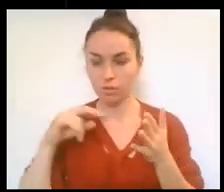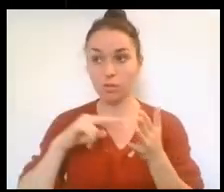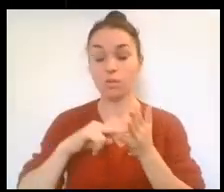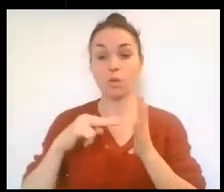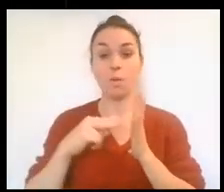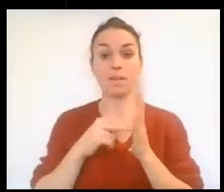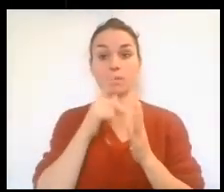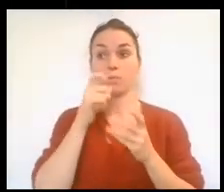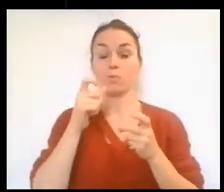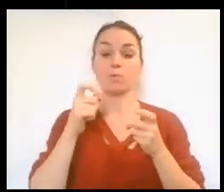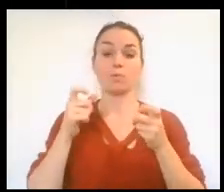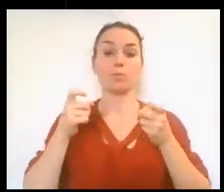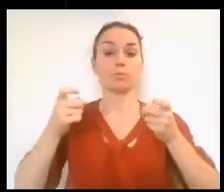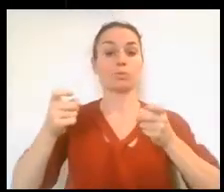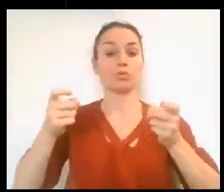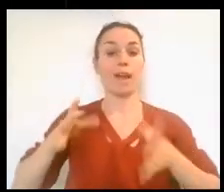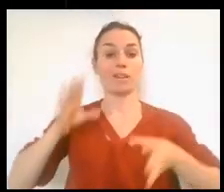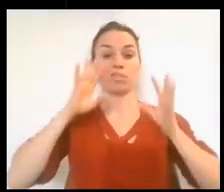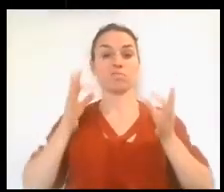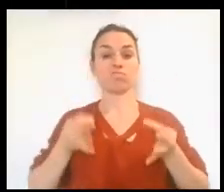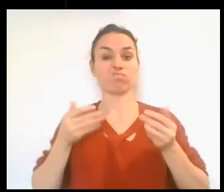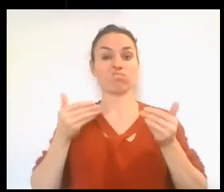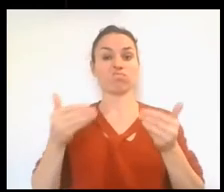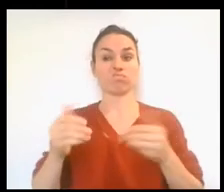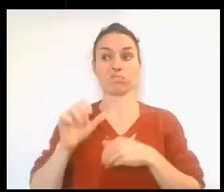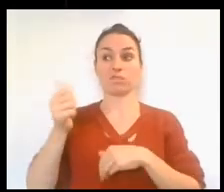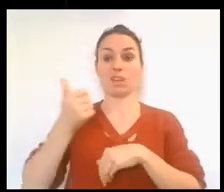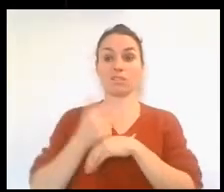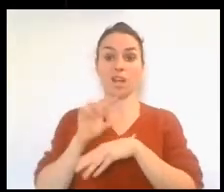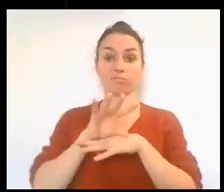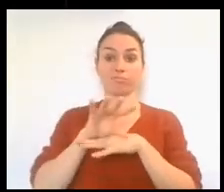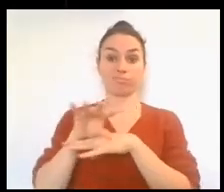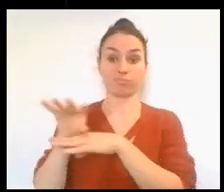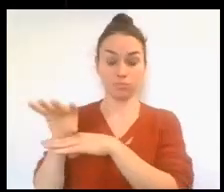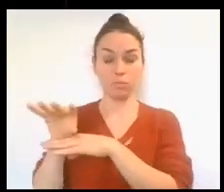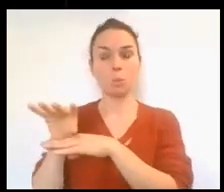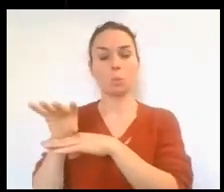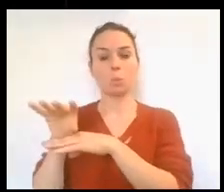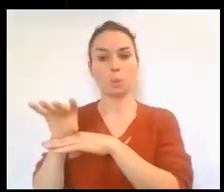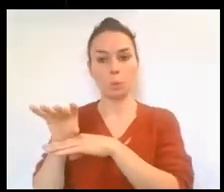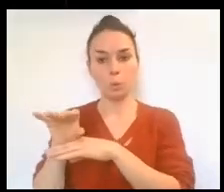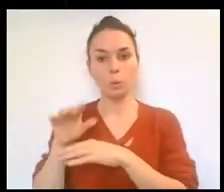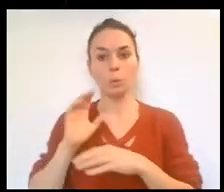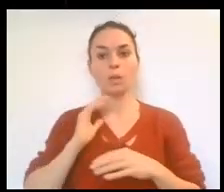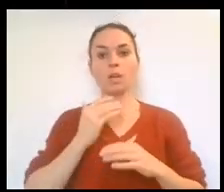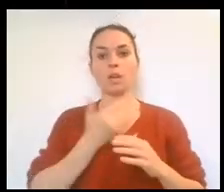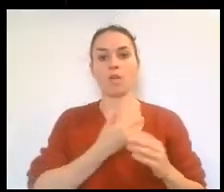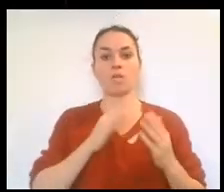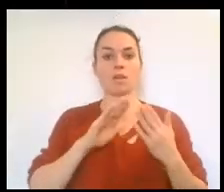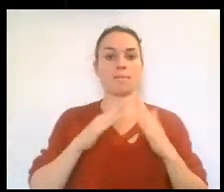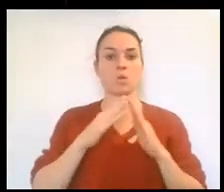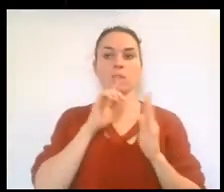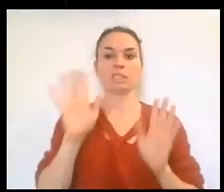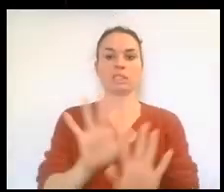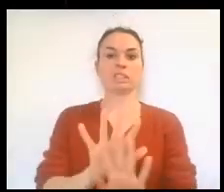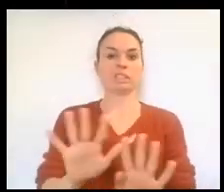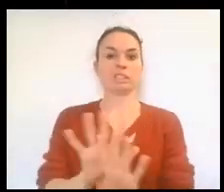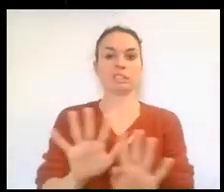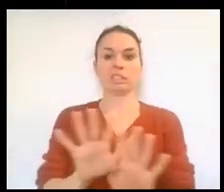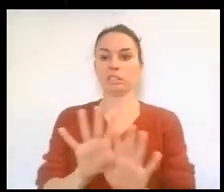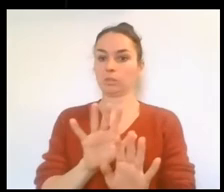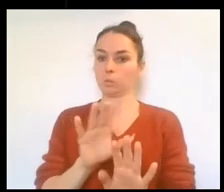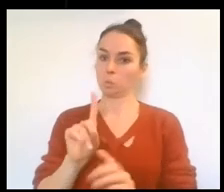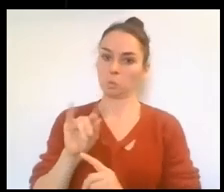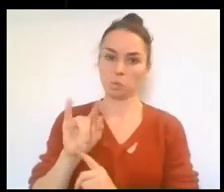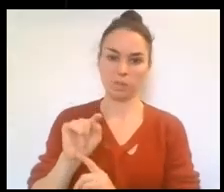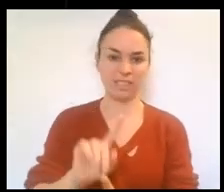There was a lot of pressure basically within the community for us not to do this, but a group